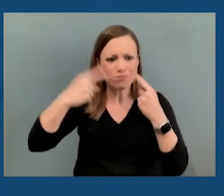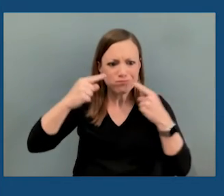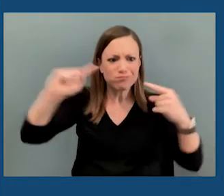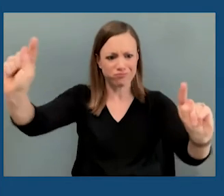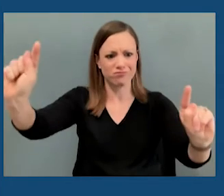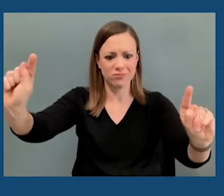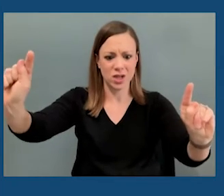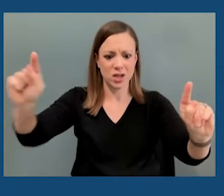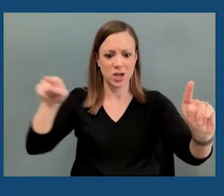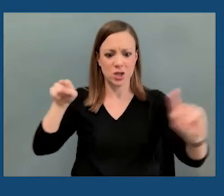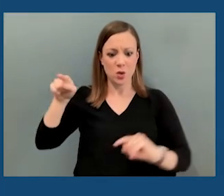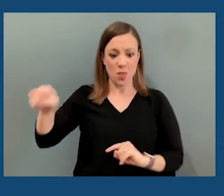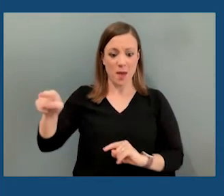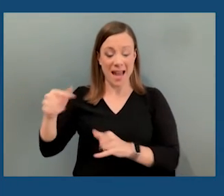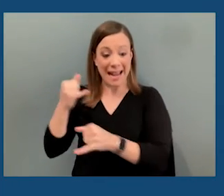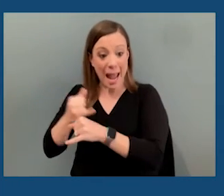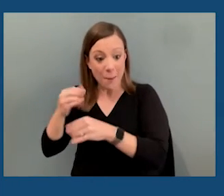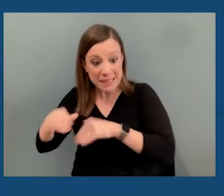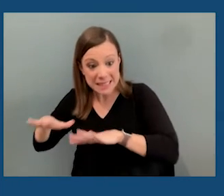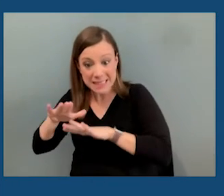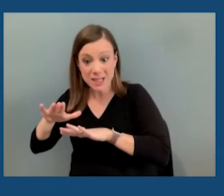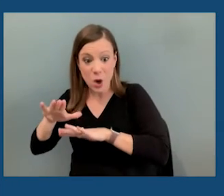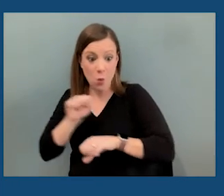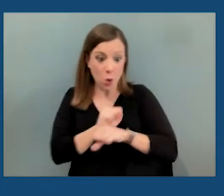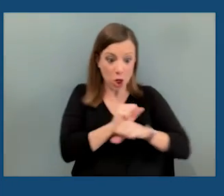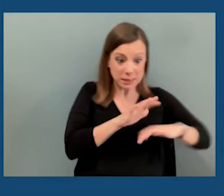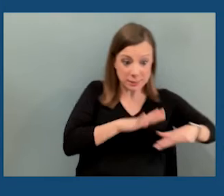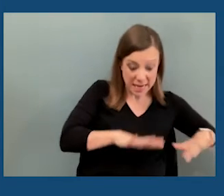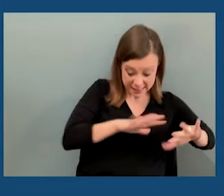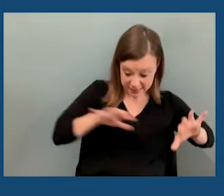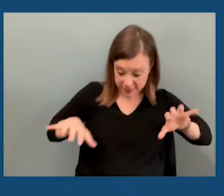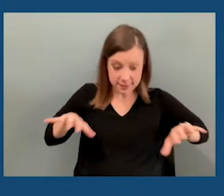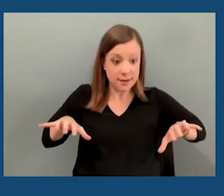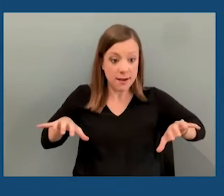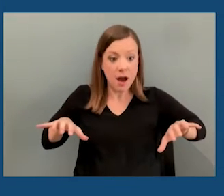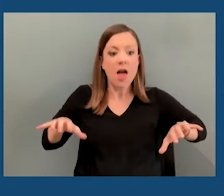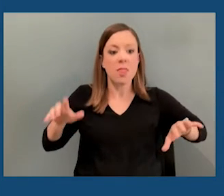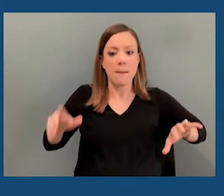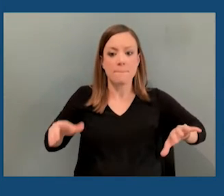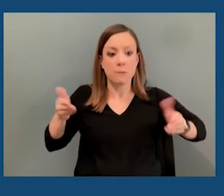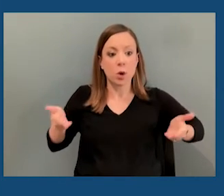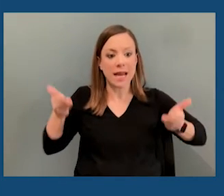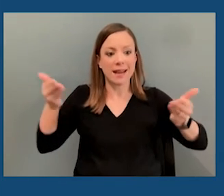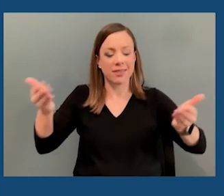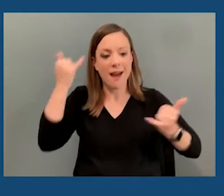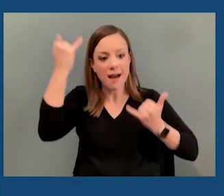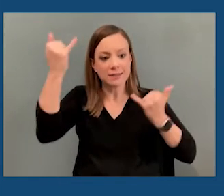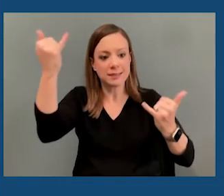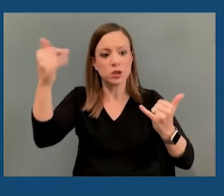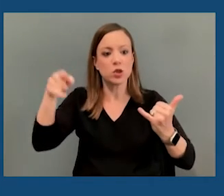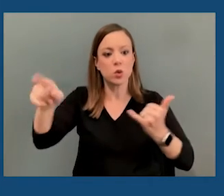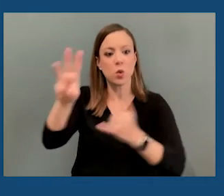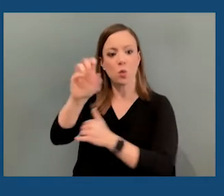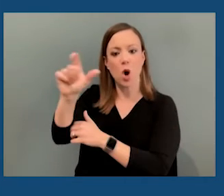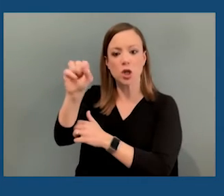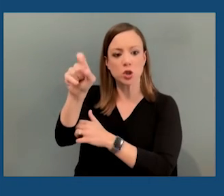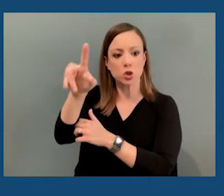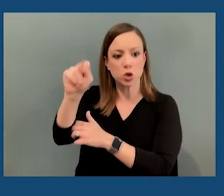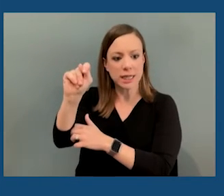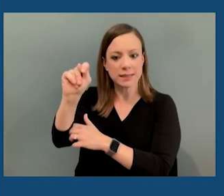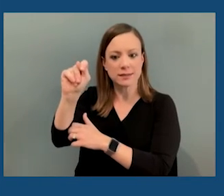bring them to the reality of Wall Street. You want a good tip? Remember The Graduate?